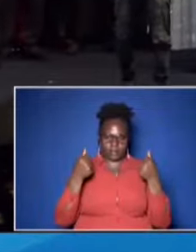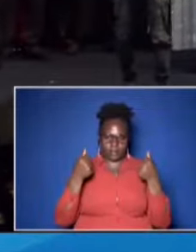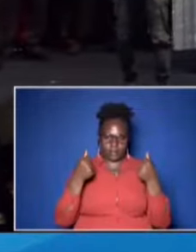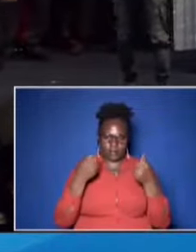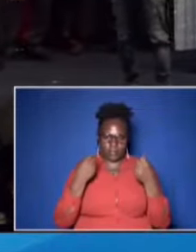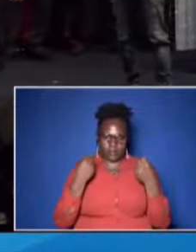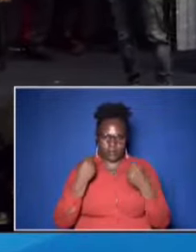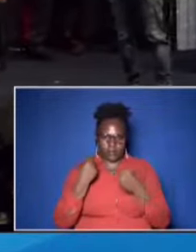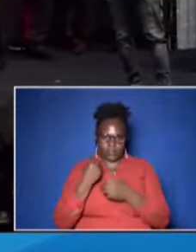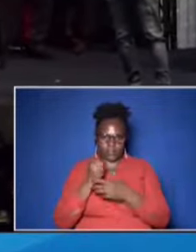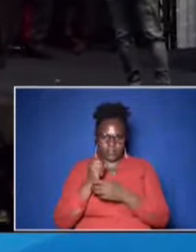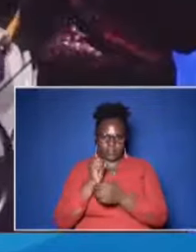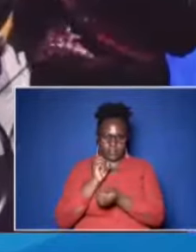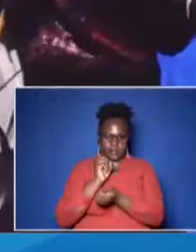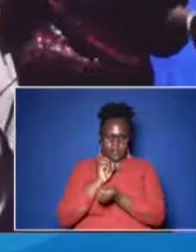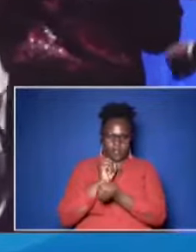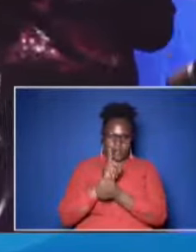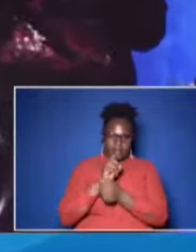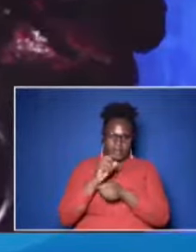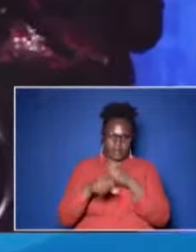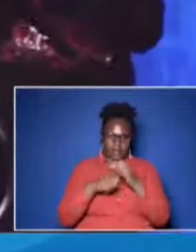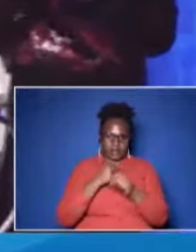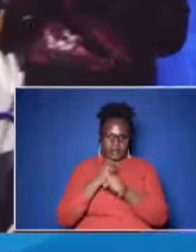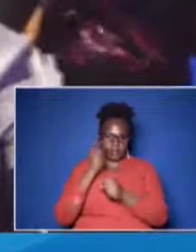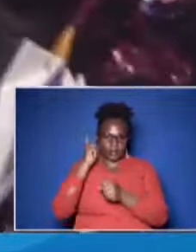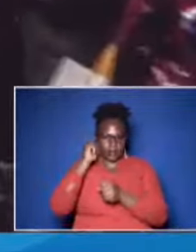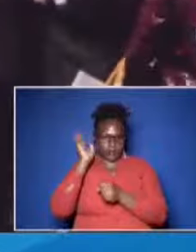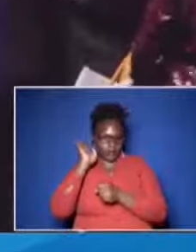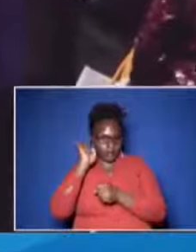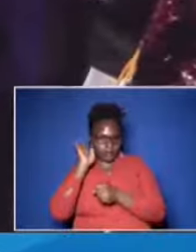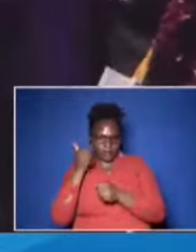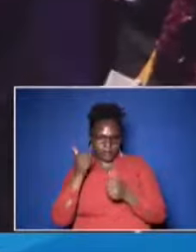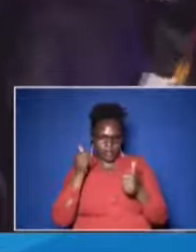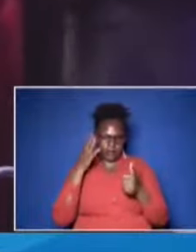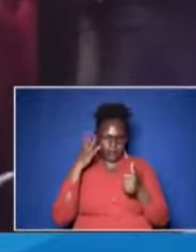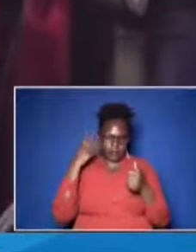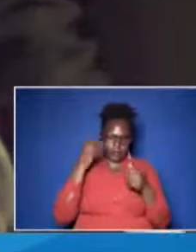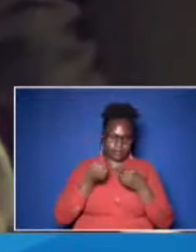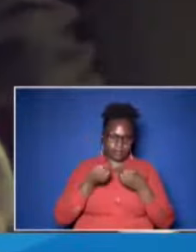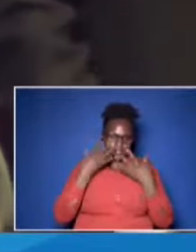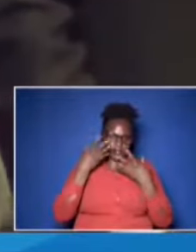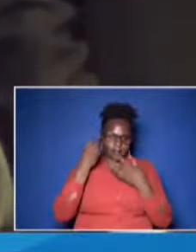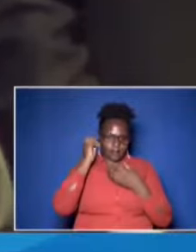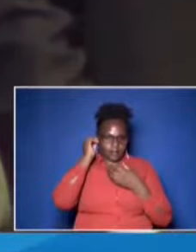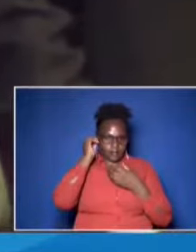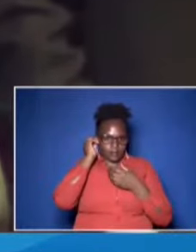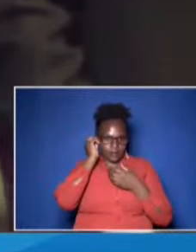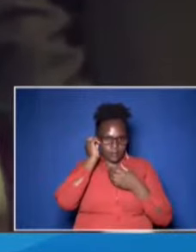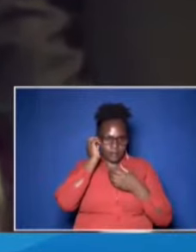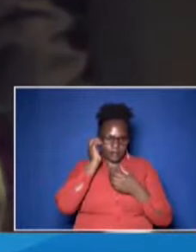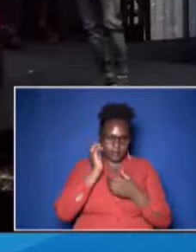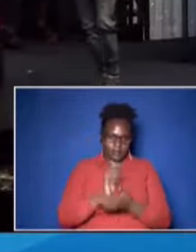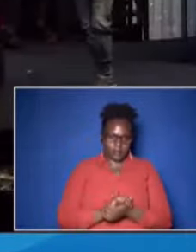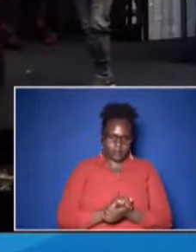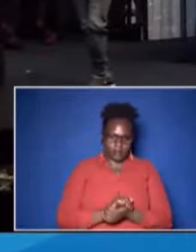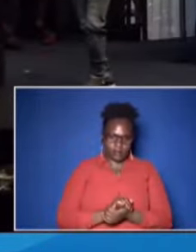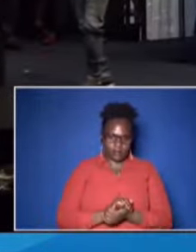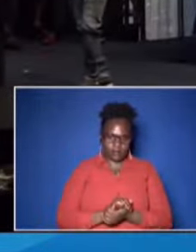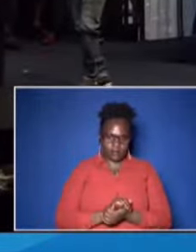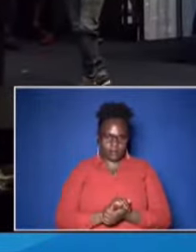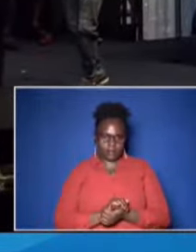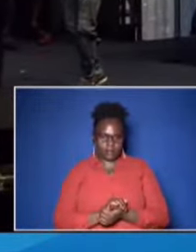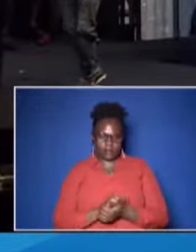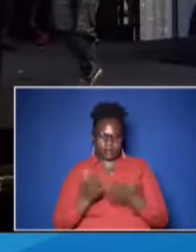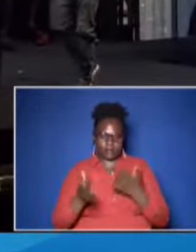open the demon of deafness is being broken in Kenya